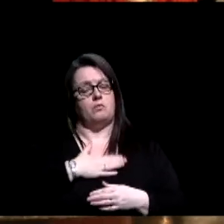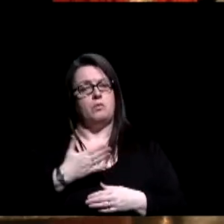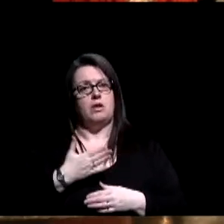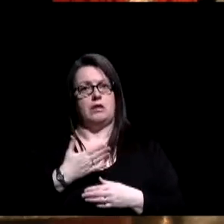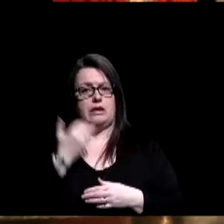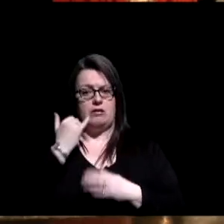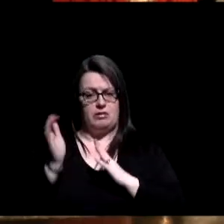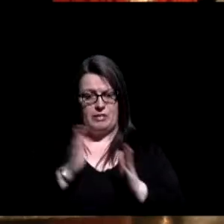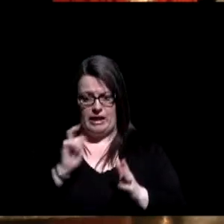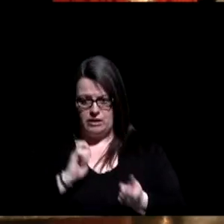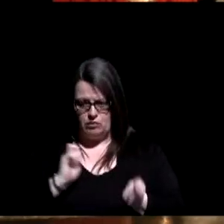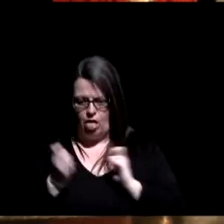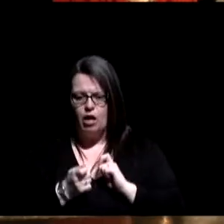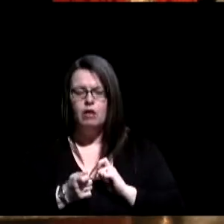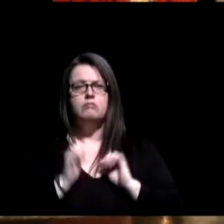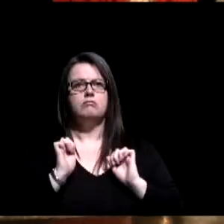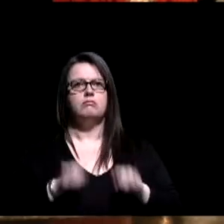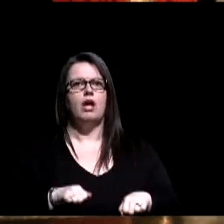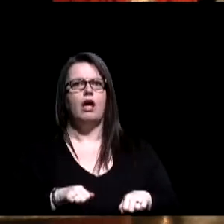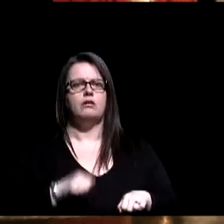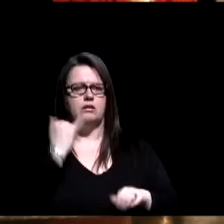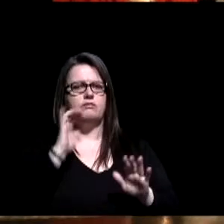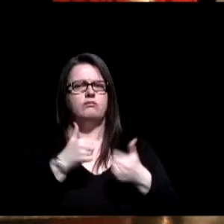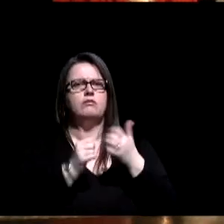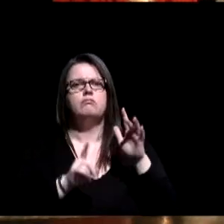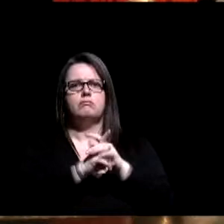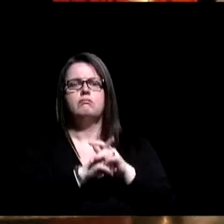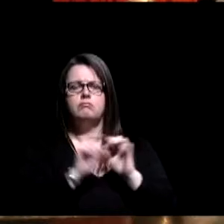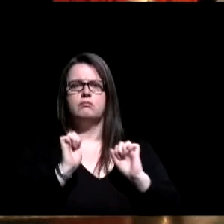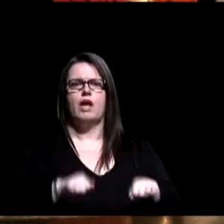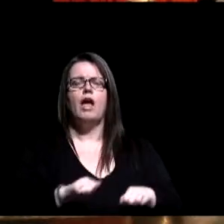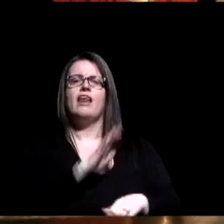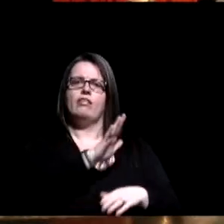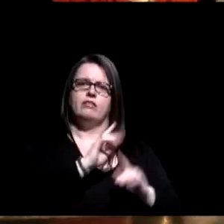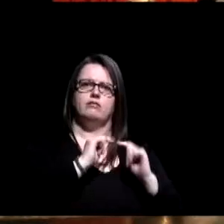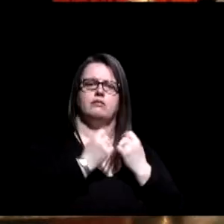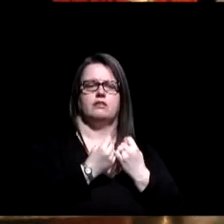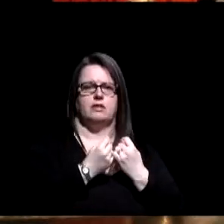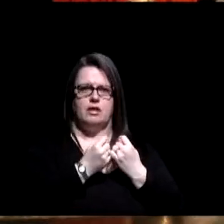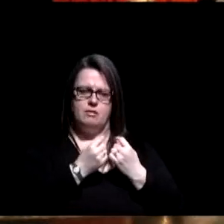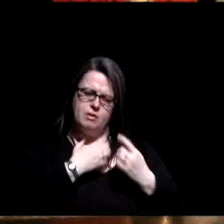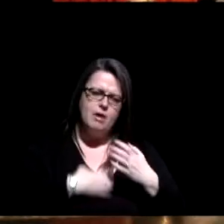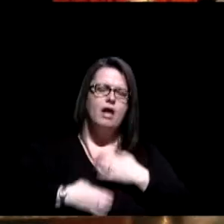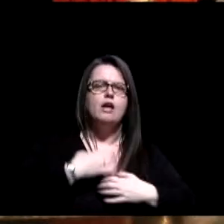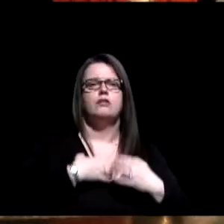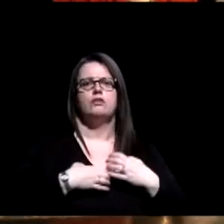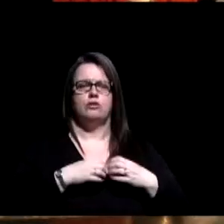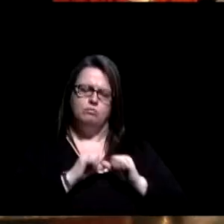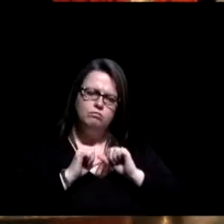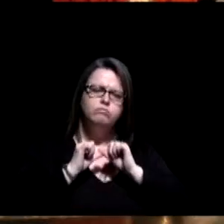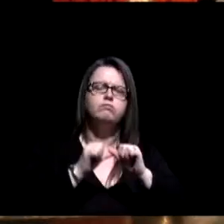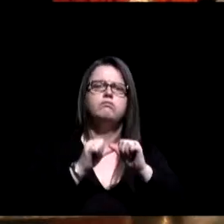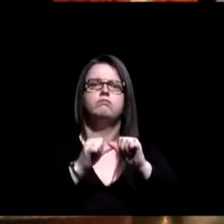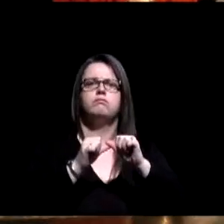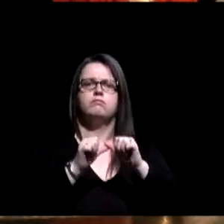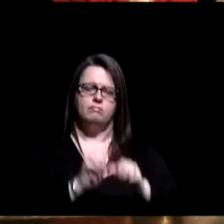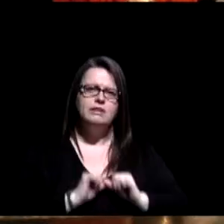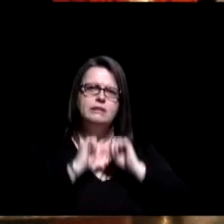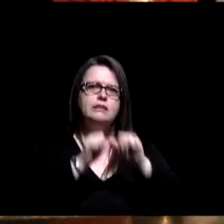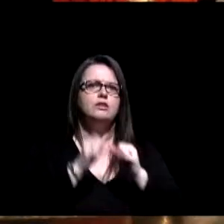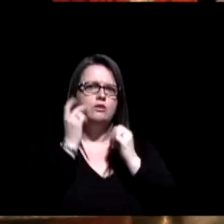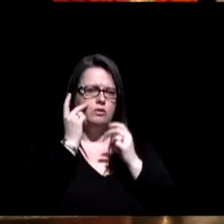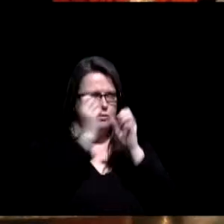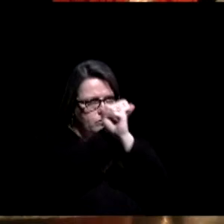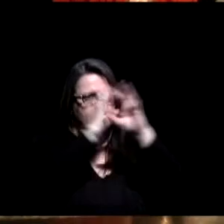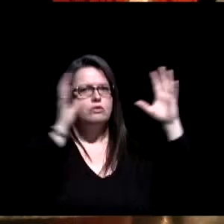faced with challenges. The team's passion, perseverance, and continued vision serves as an inspiration